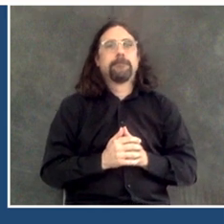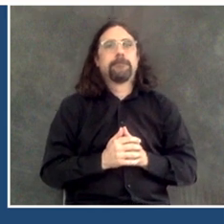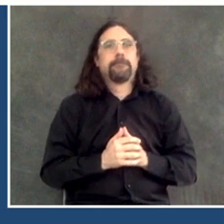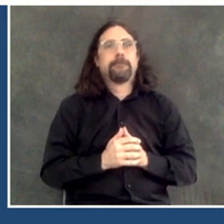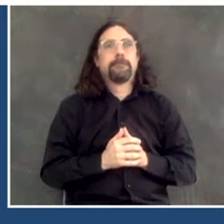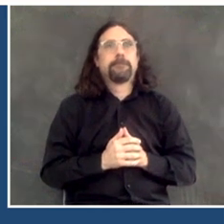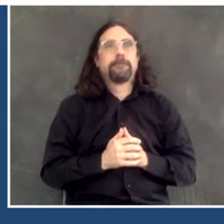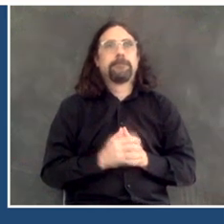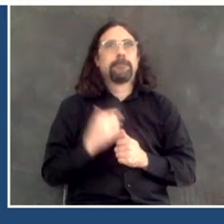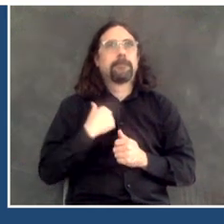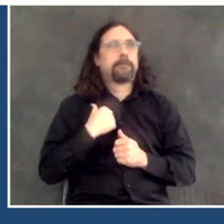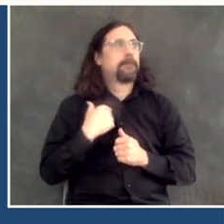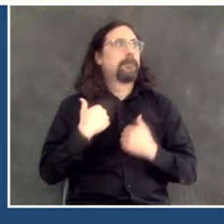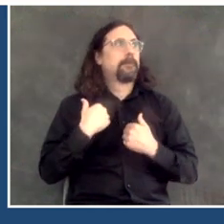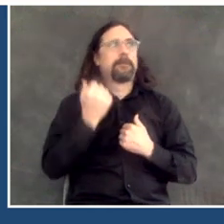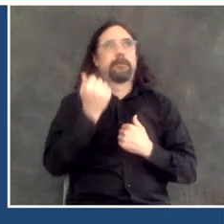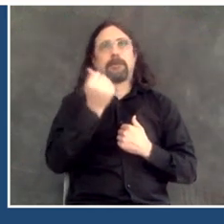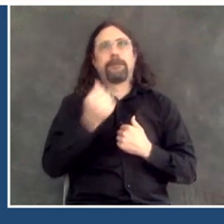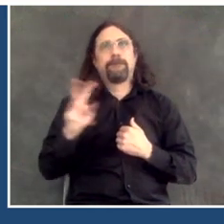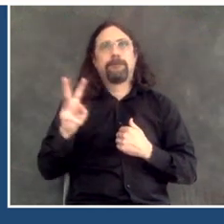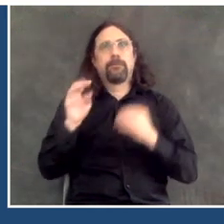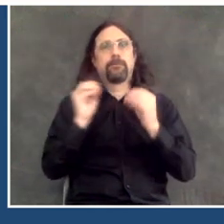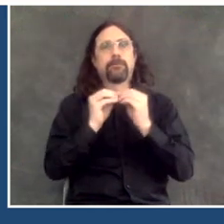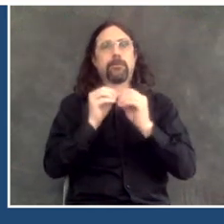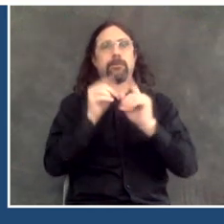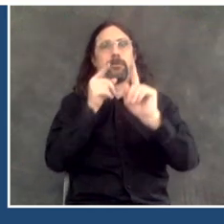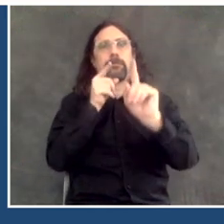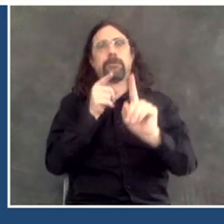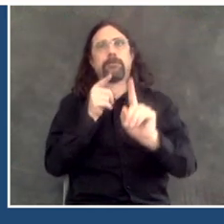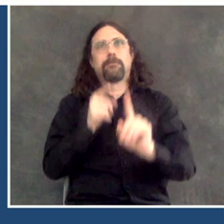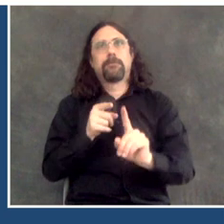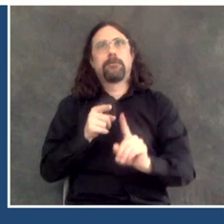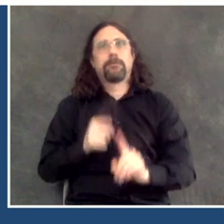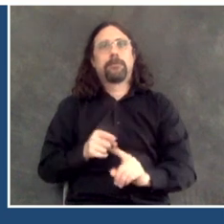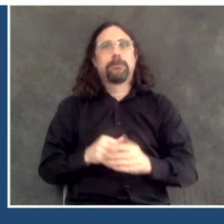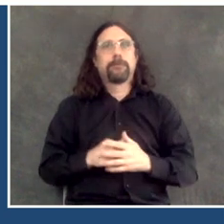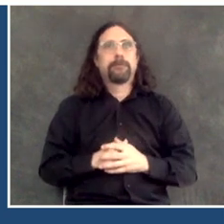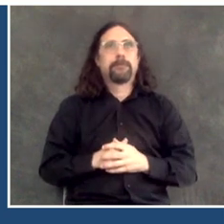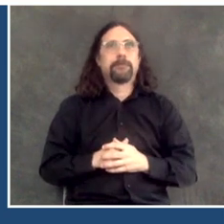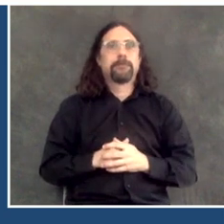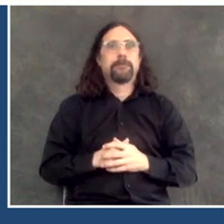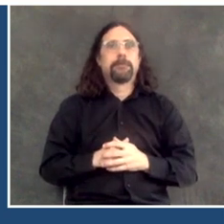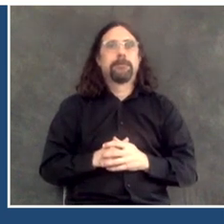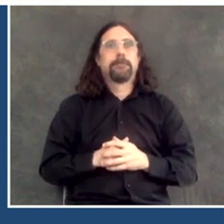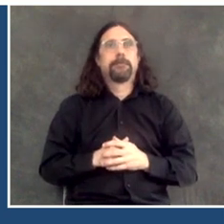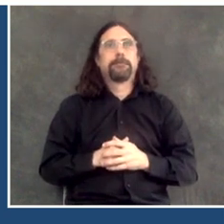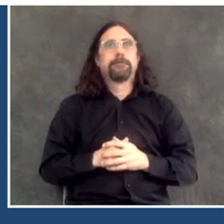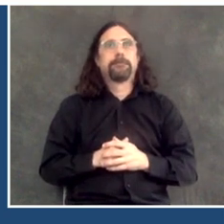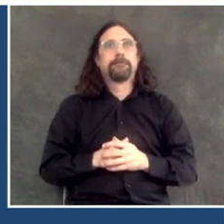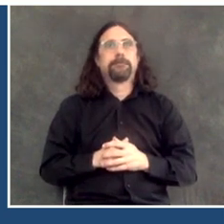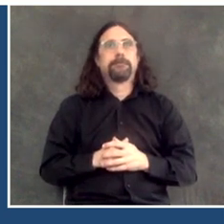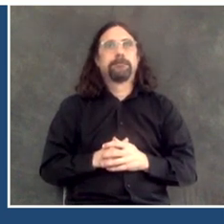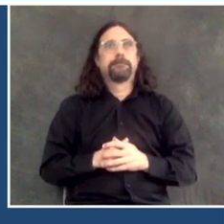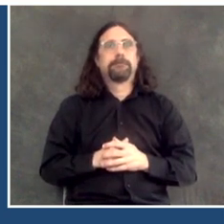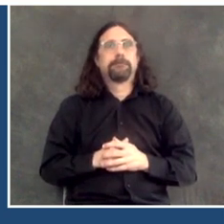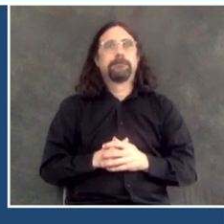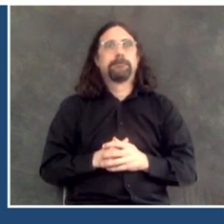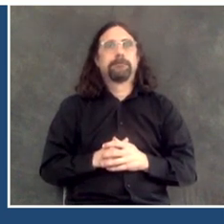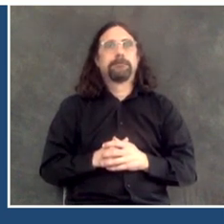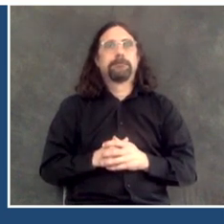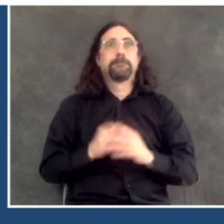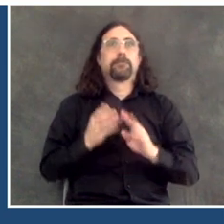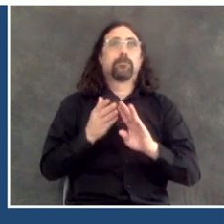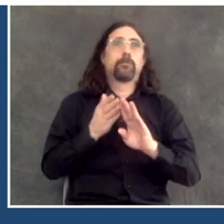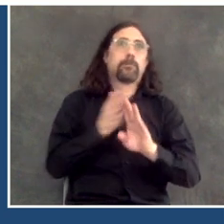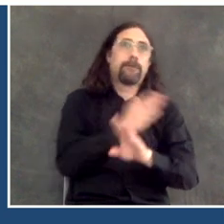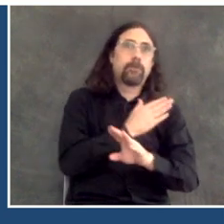I mentioned to you there's some wonderful people who have been helping us out, but before I go to that very positive, hopeful roll